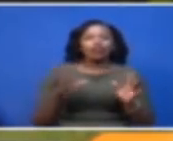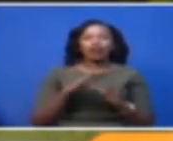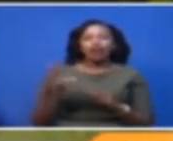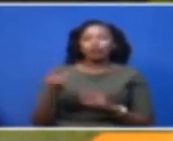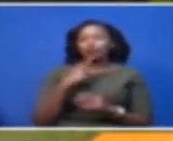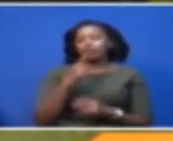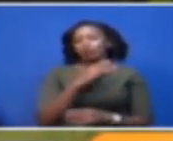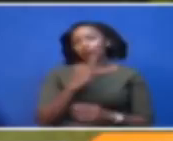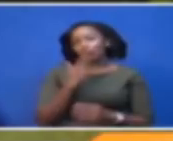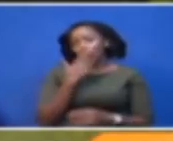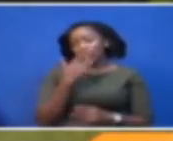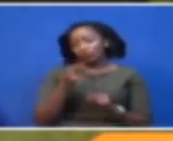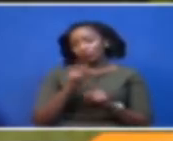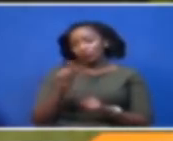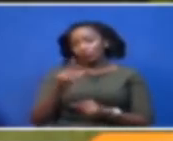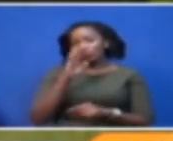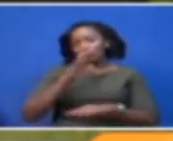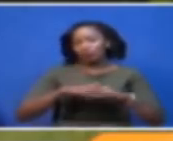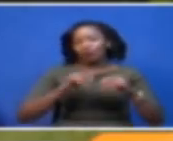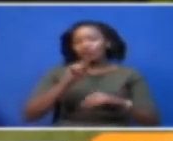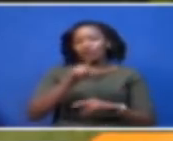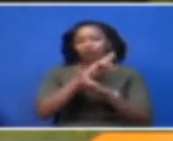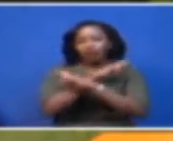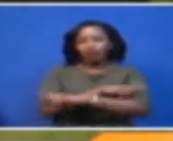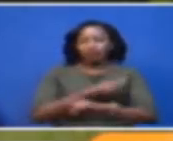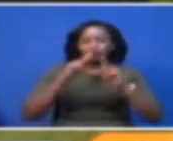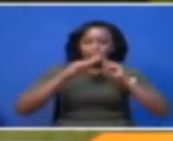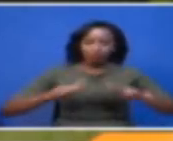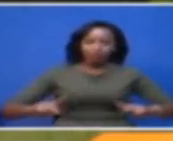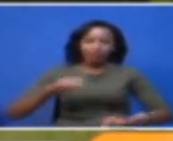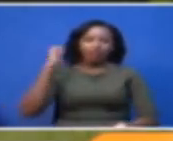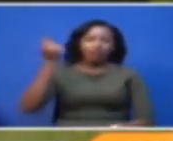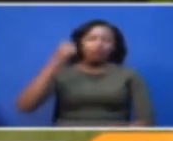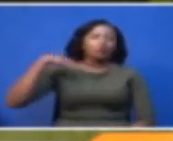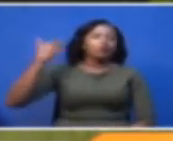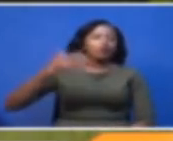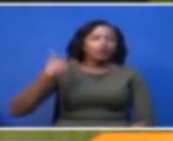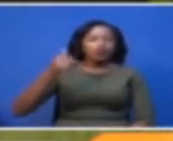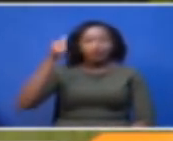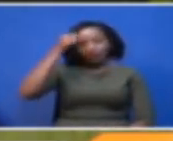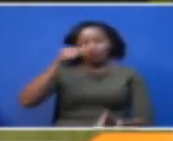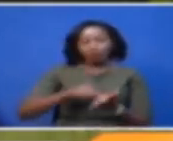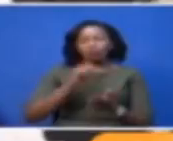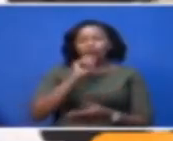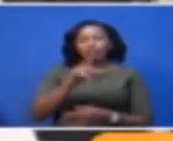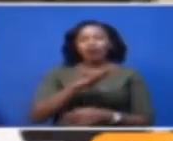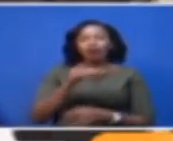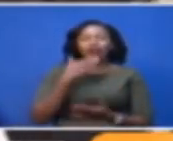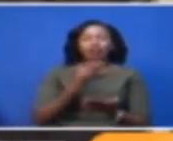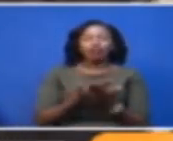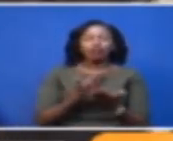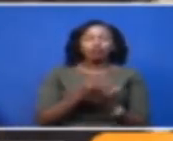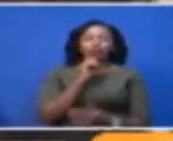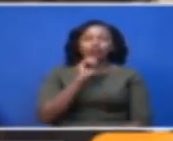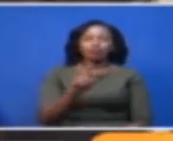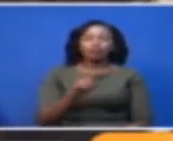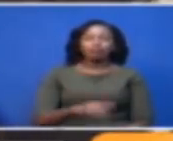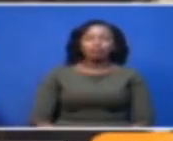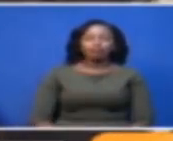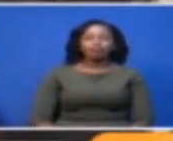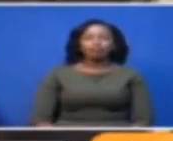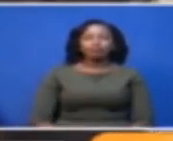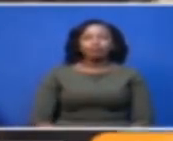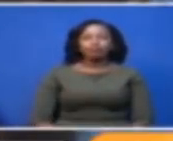may he rest in peace, and Kenya shall forever remember him and be grateful to him. We